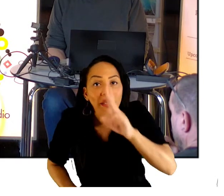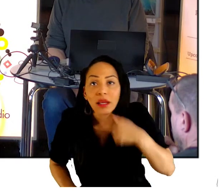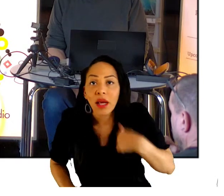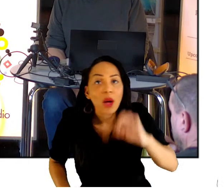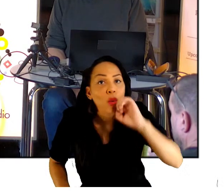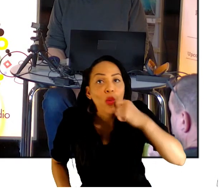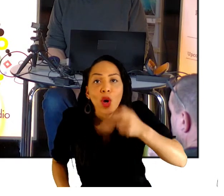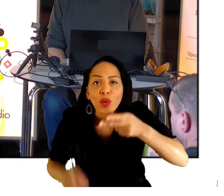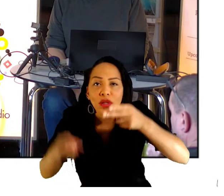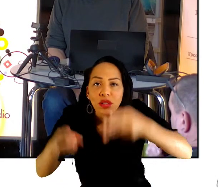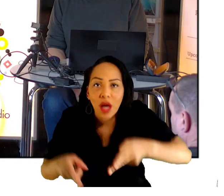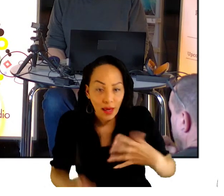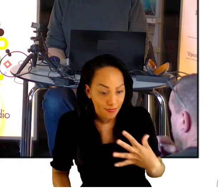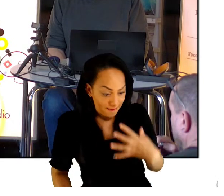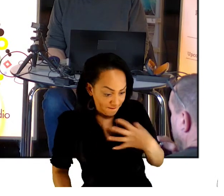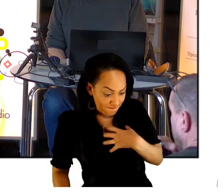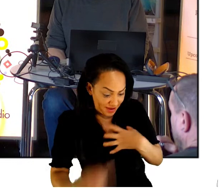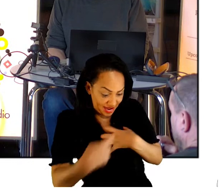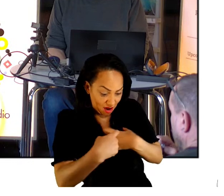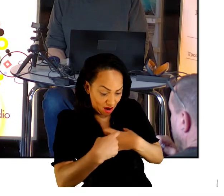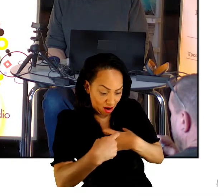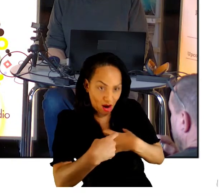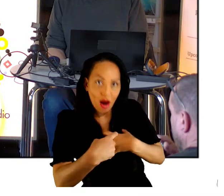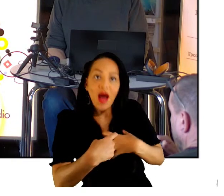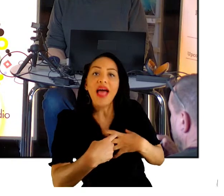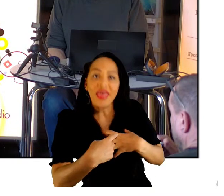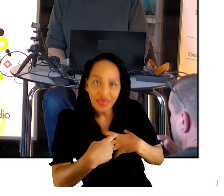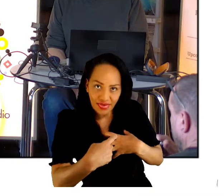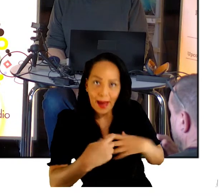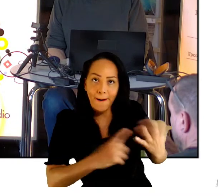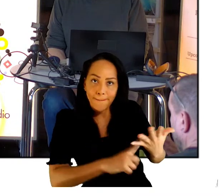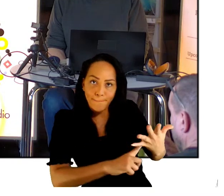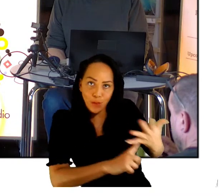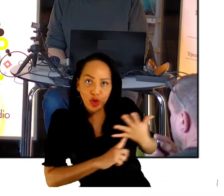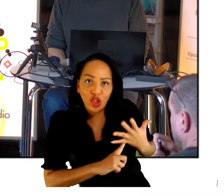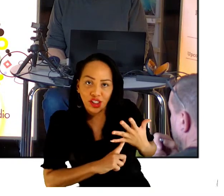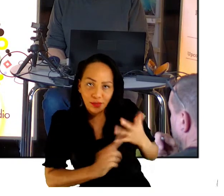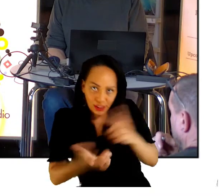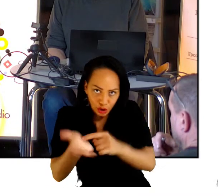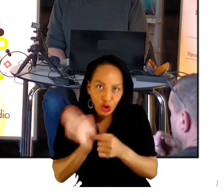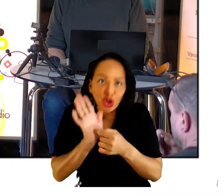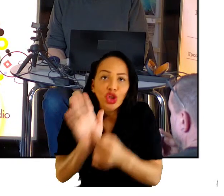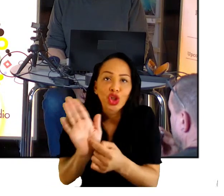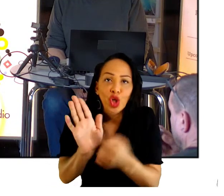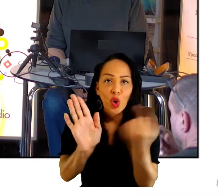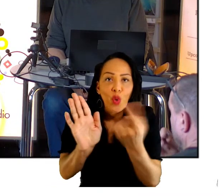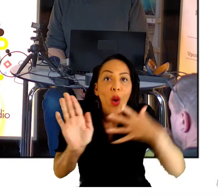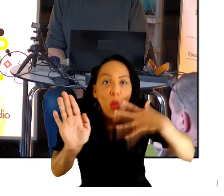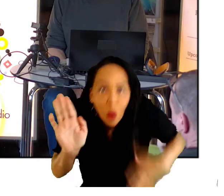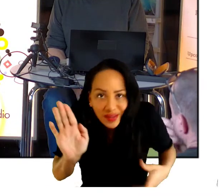fears drive who you want to be strongly. So that's a thing that I'm very interested